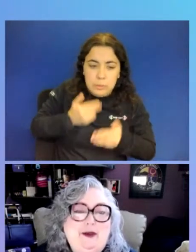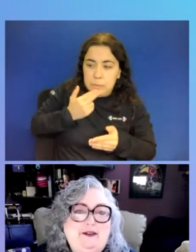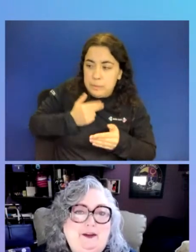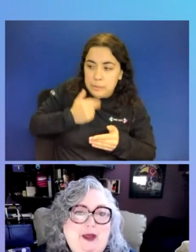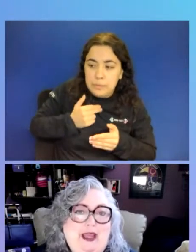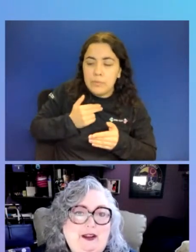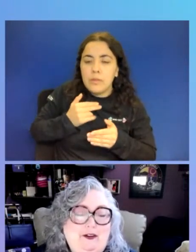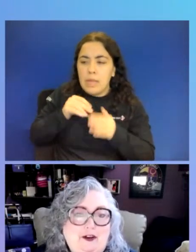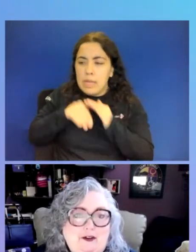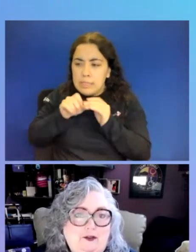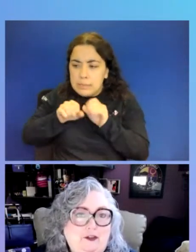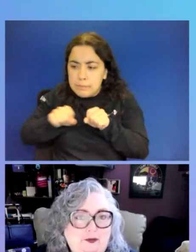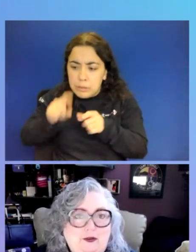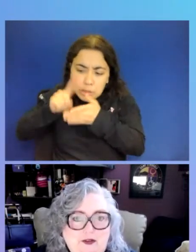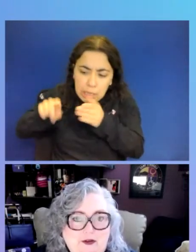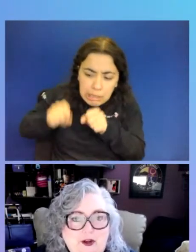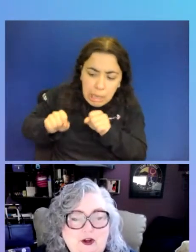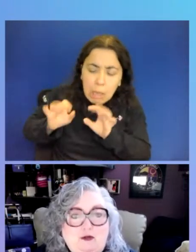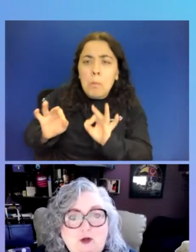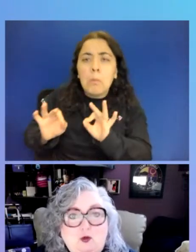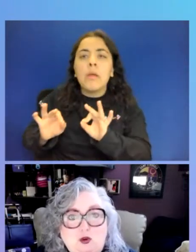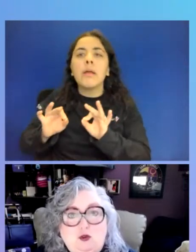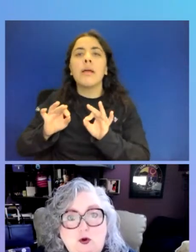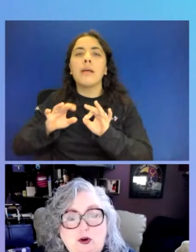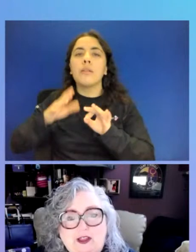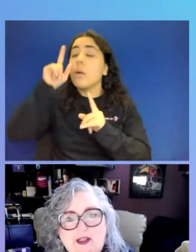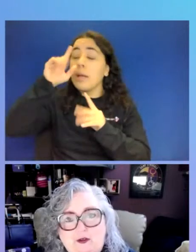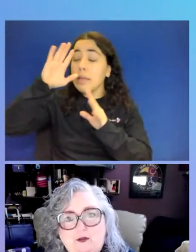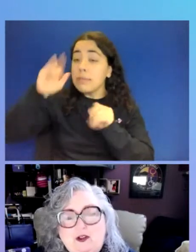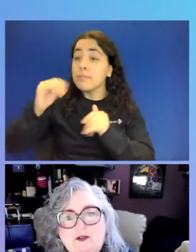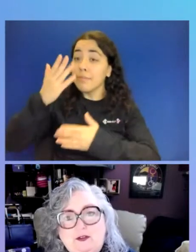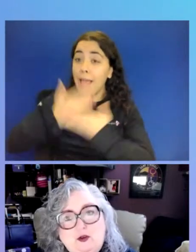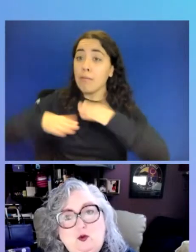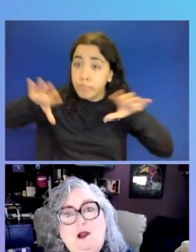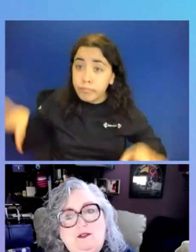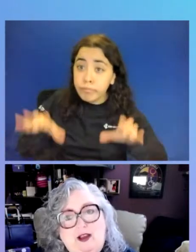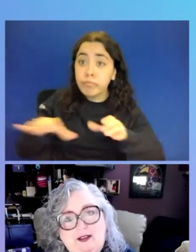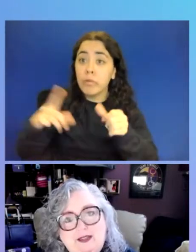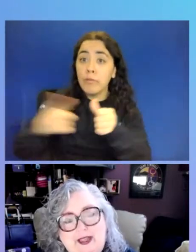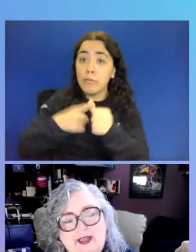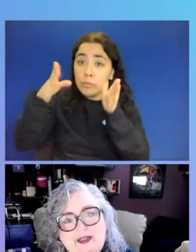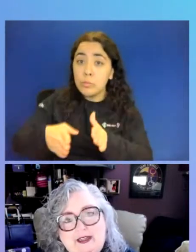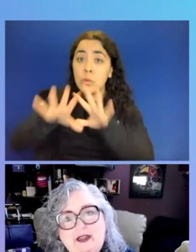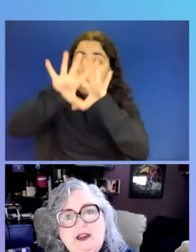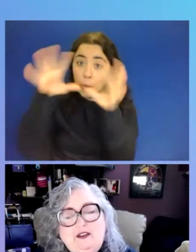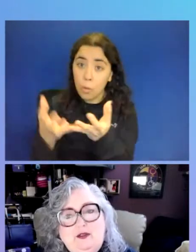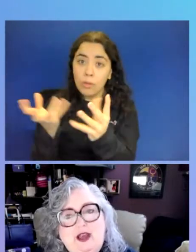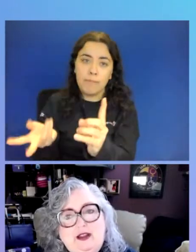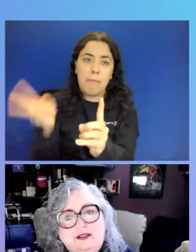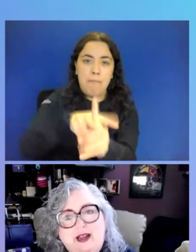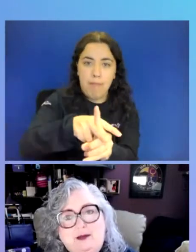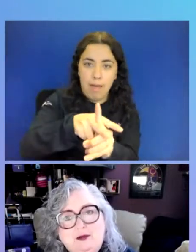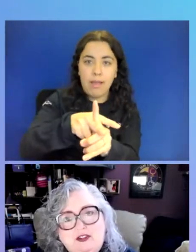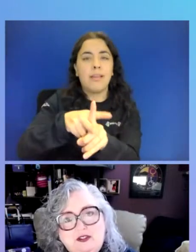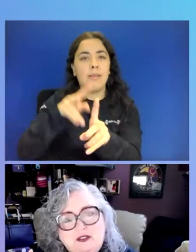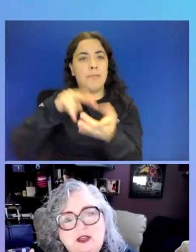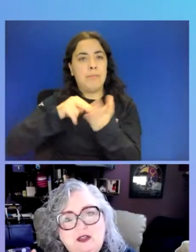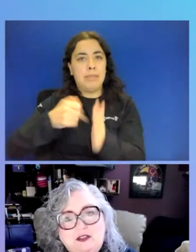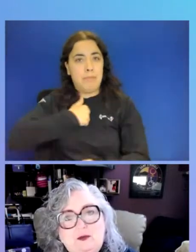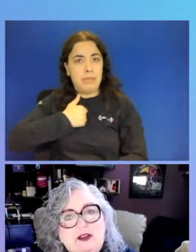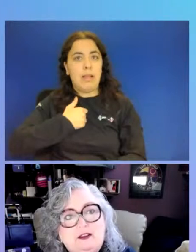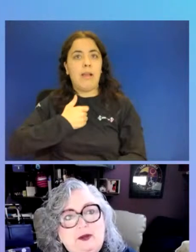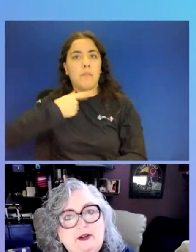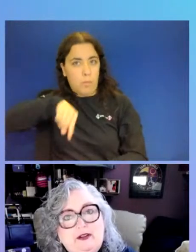They expect some hands-on first-person real-world work that you've delivered to qualify as a candidate. So that